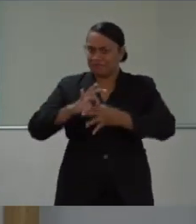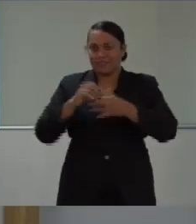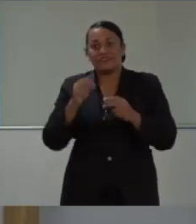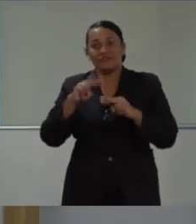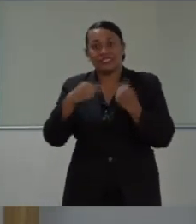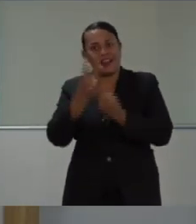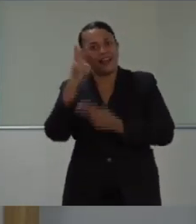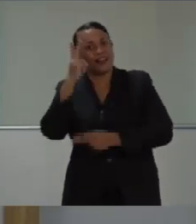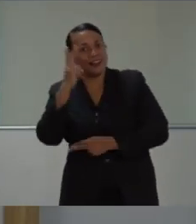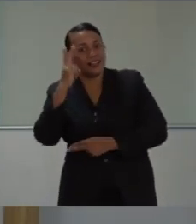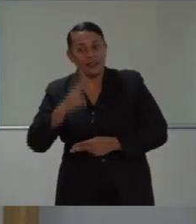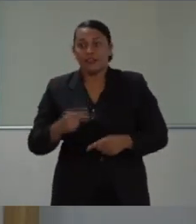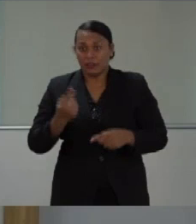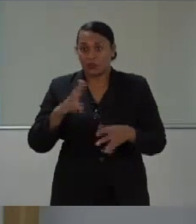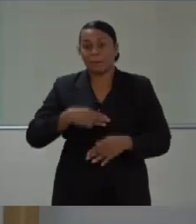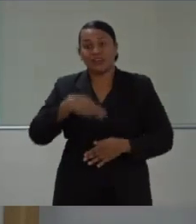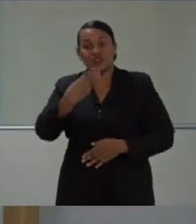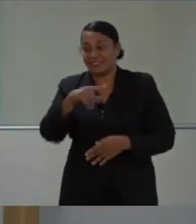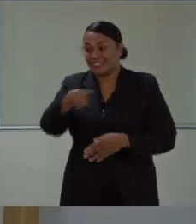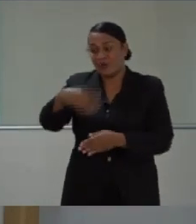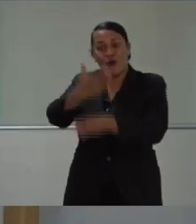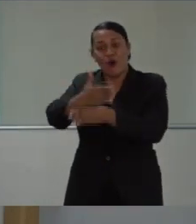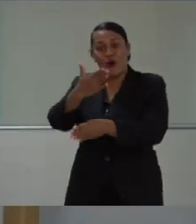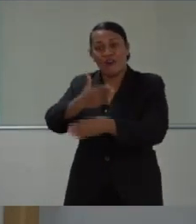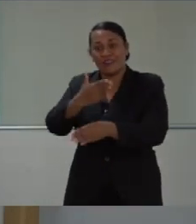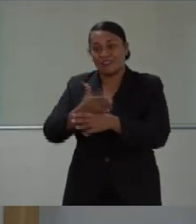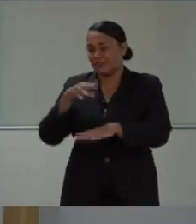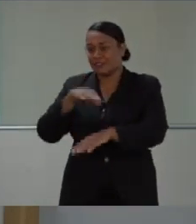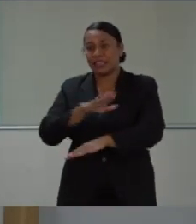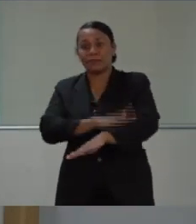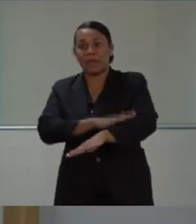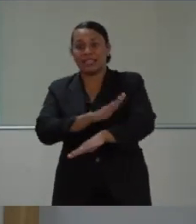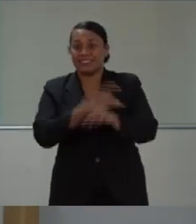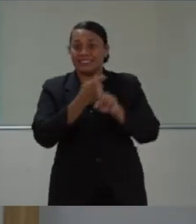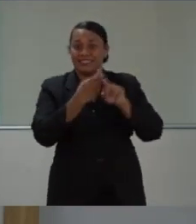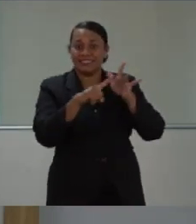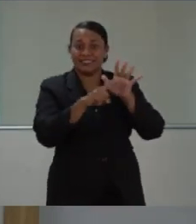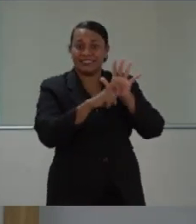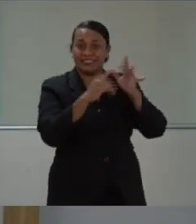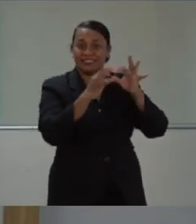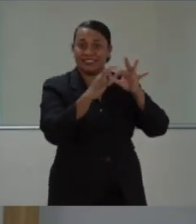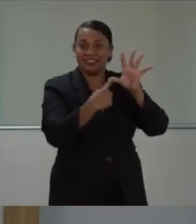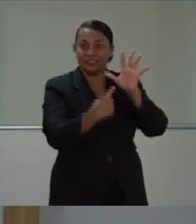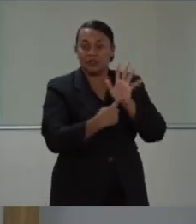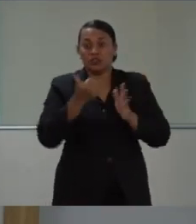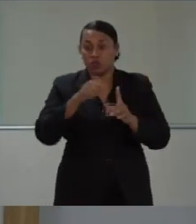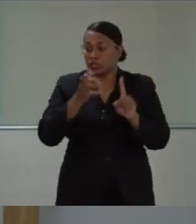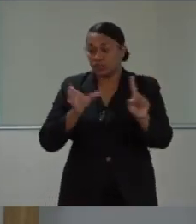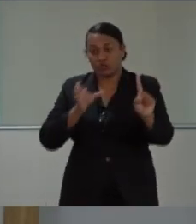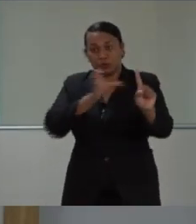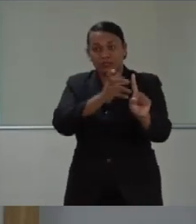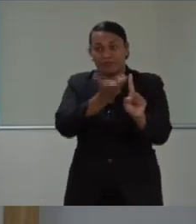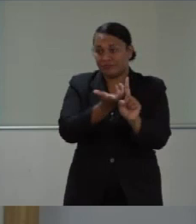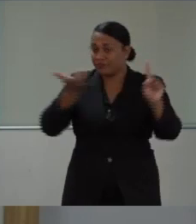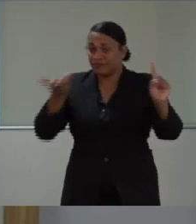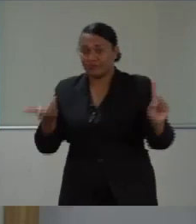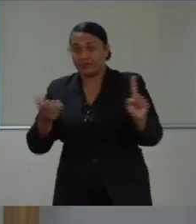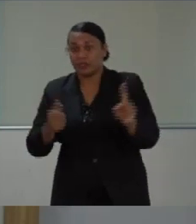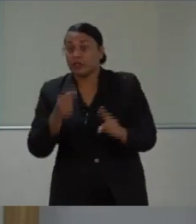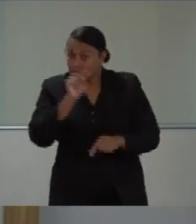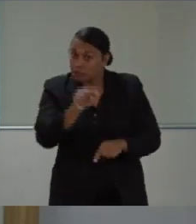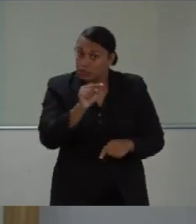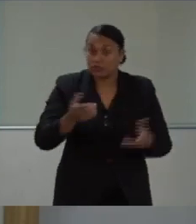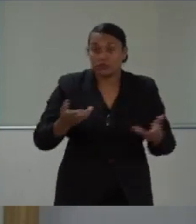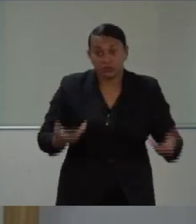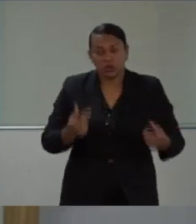after a mandatory, of course, 2-week quarantine. That, my friends, is a profound demonstration of